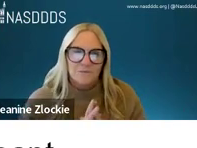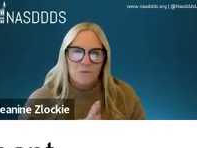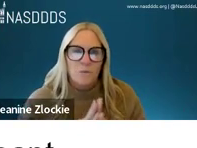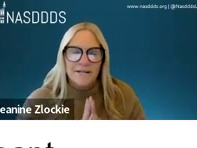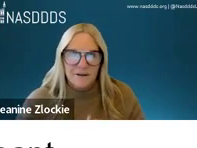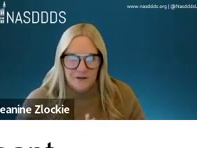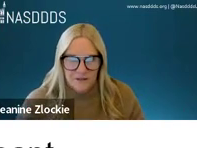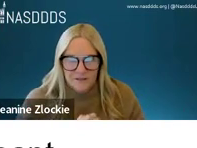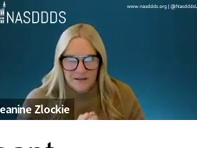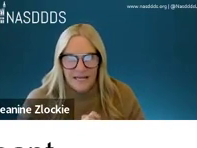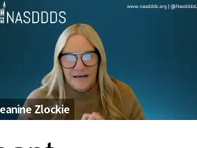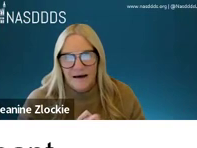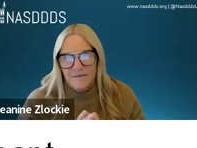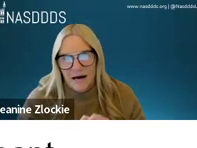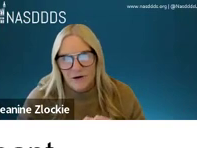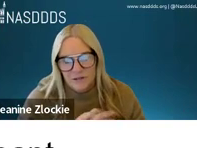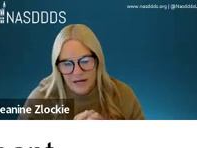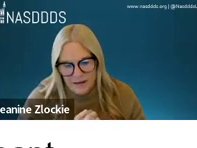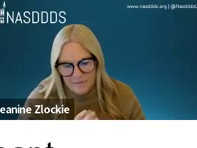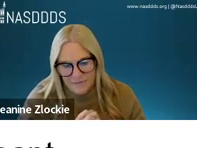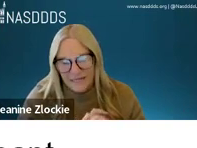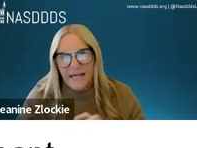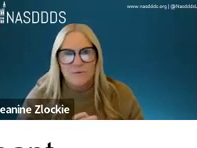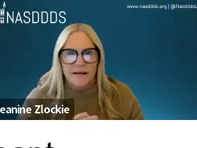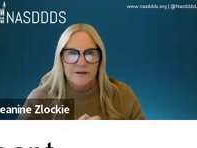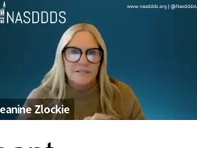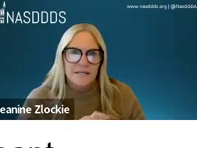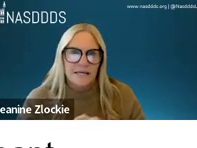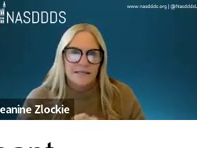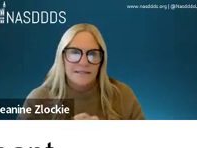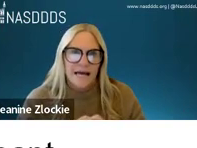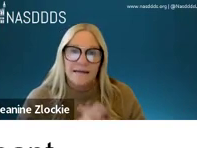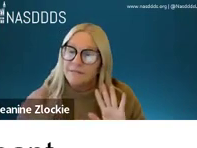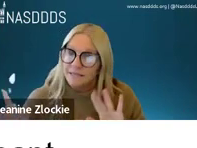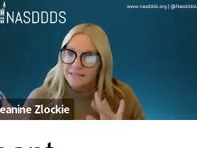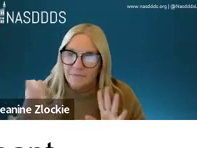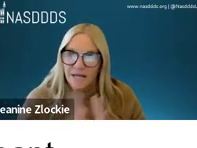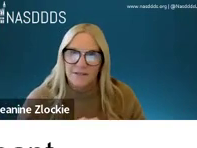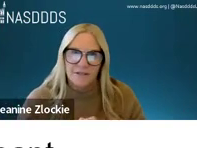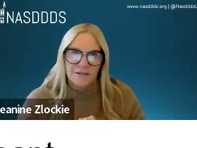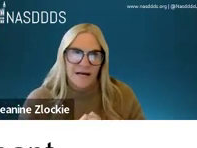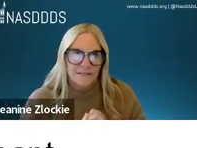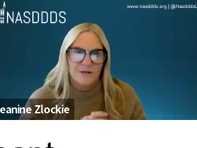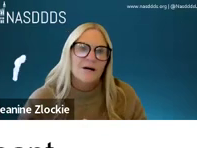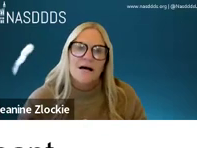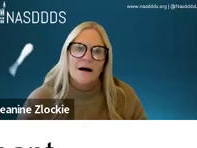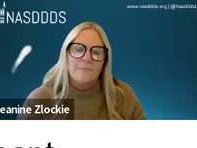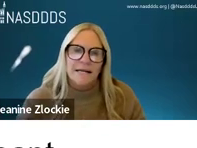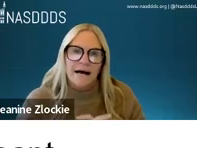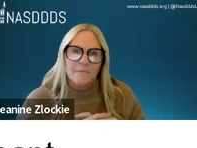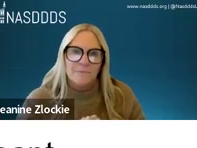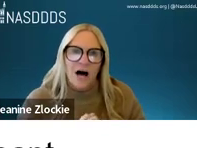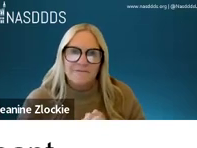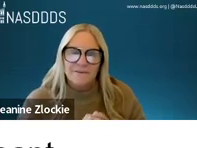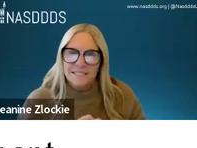A wonderful thing about Medicaid waivers is, and in the state plan, you can do that too,